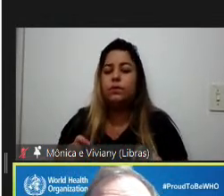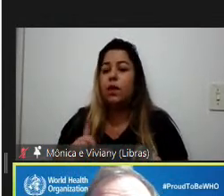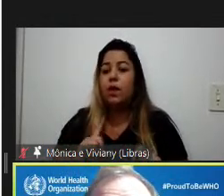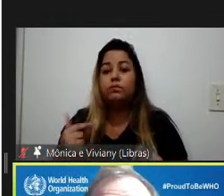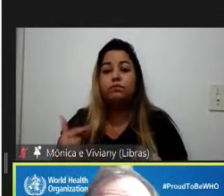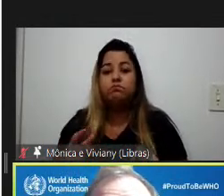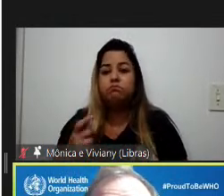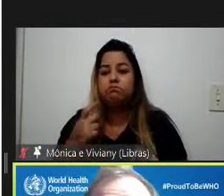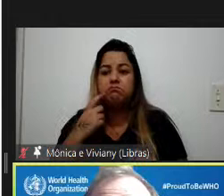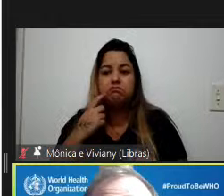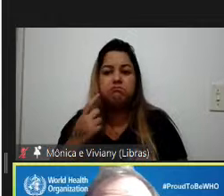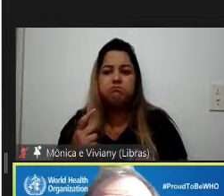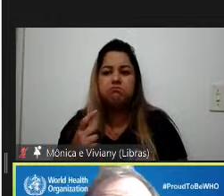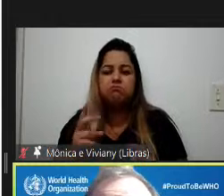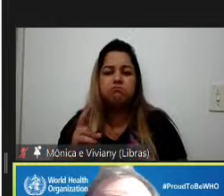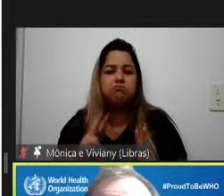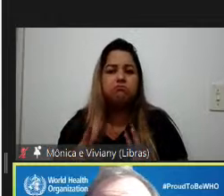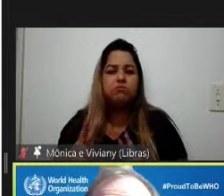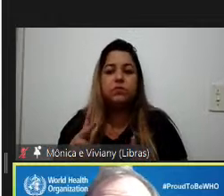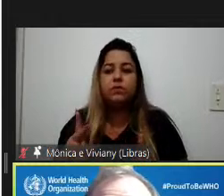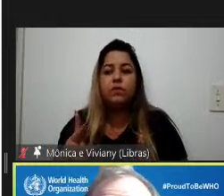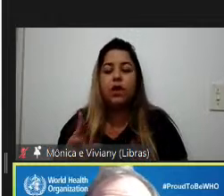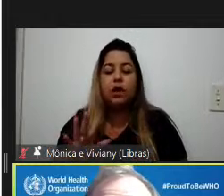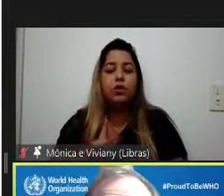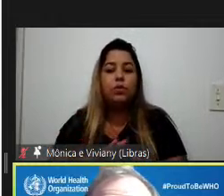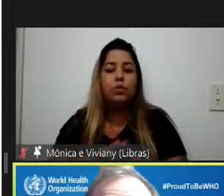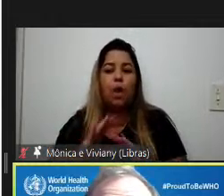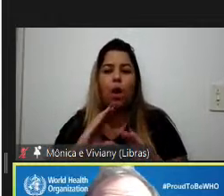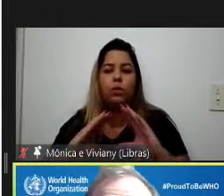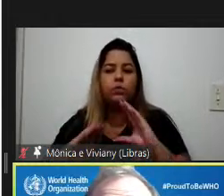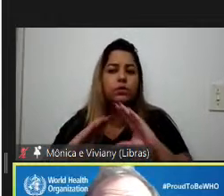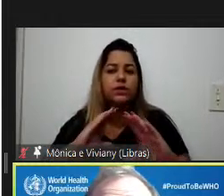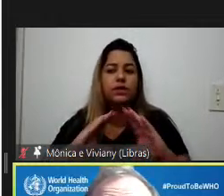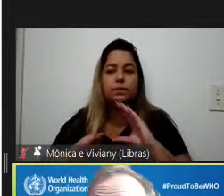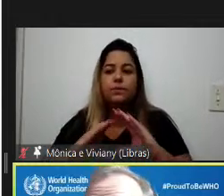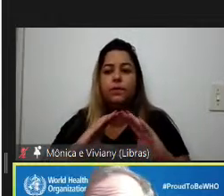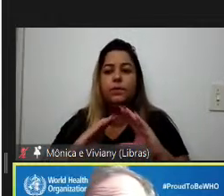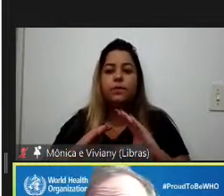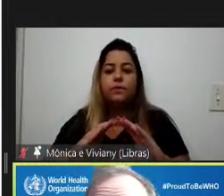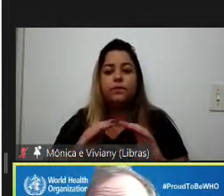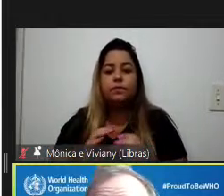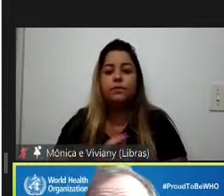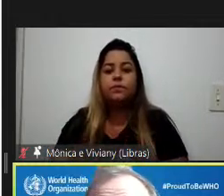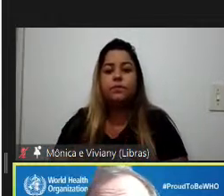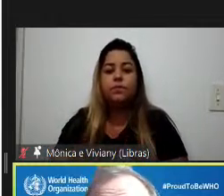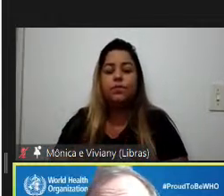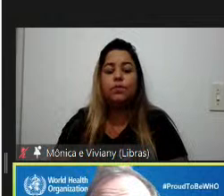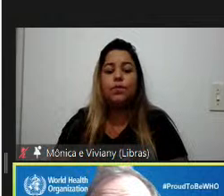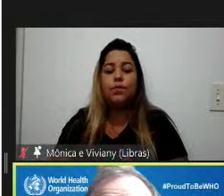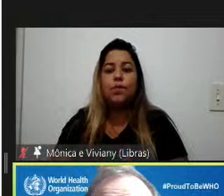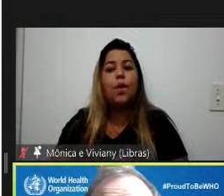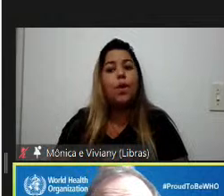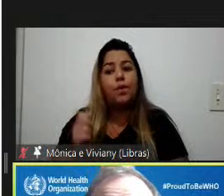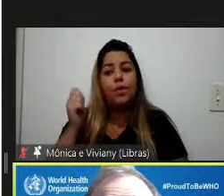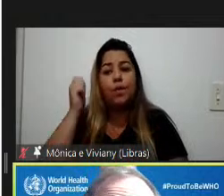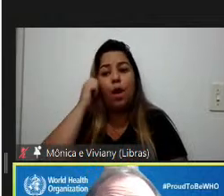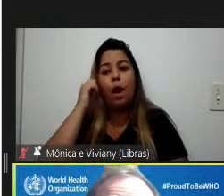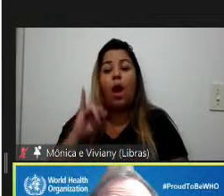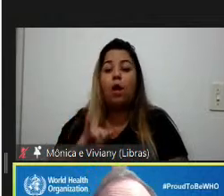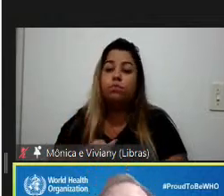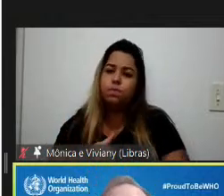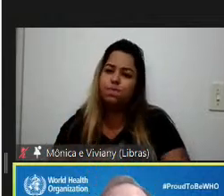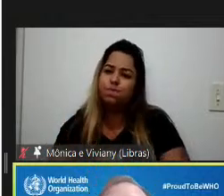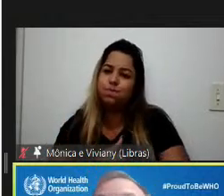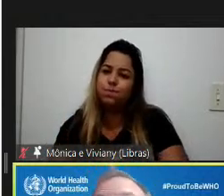attention to child overweight, for example, is very low. Only 1 in 5 countries do